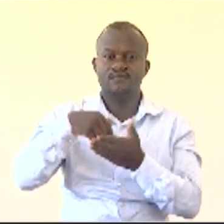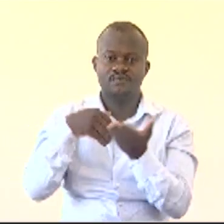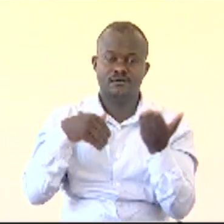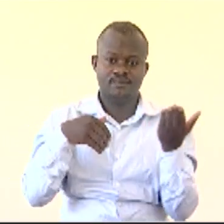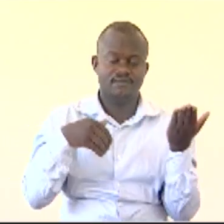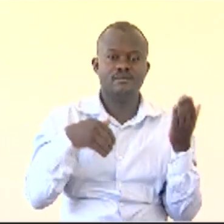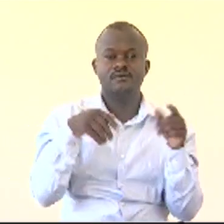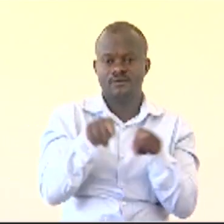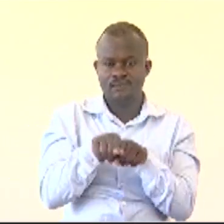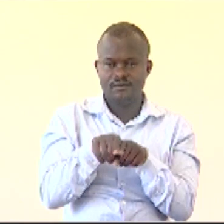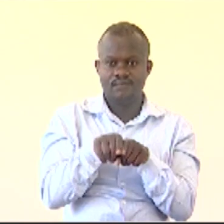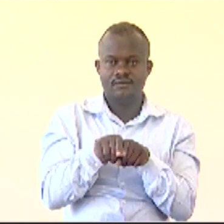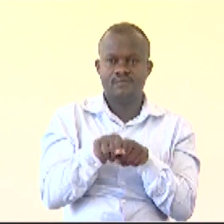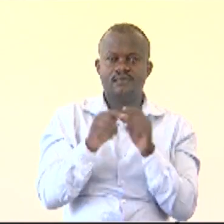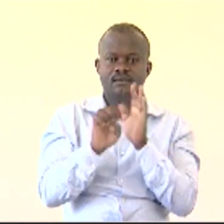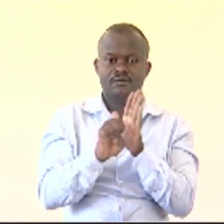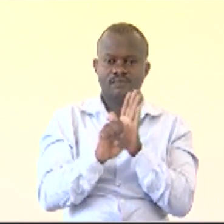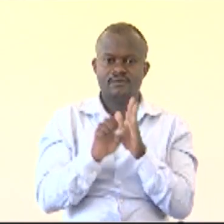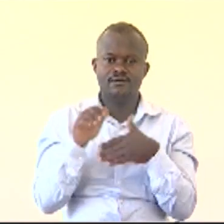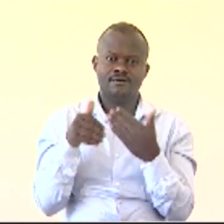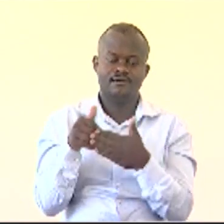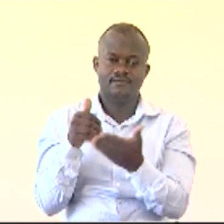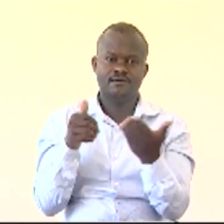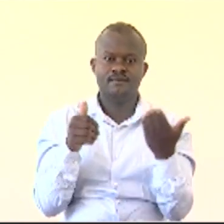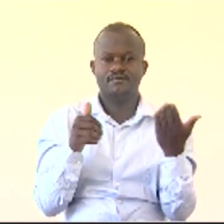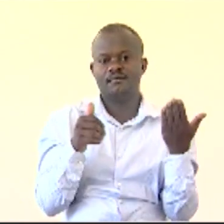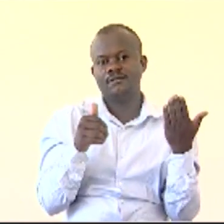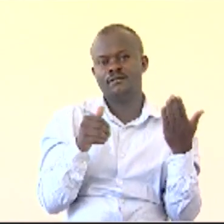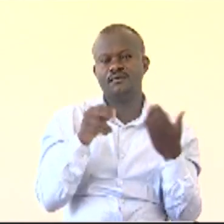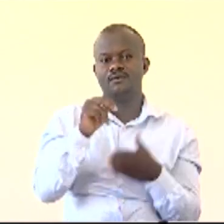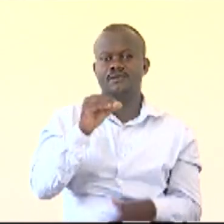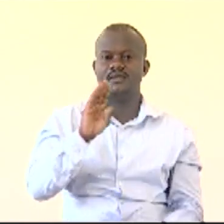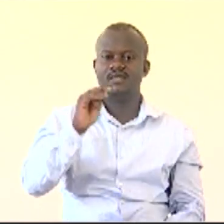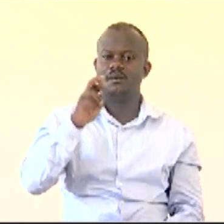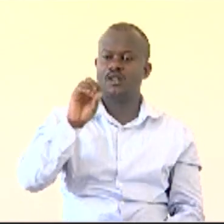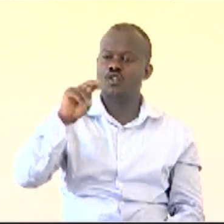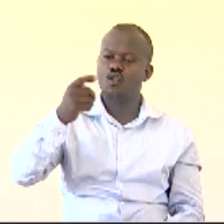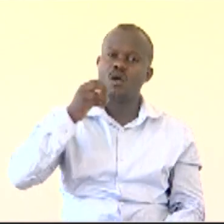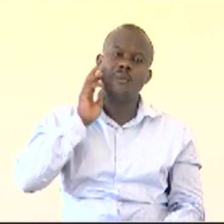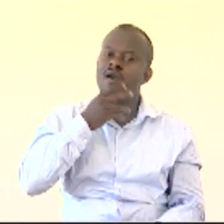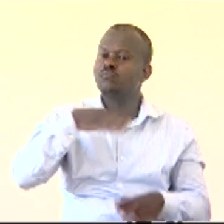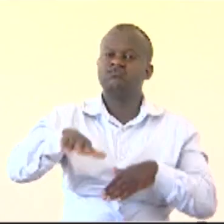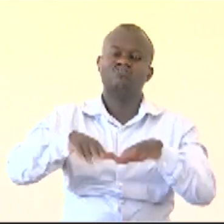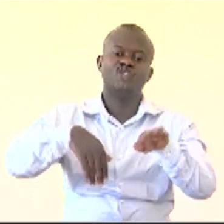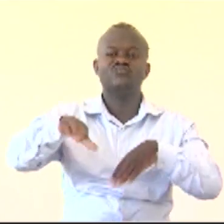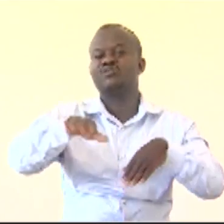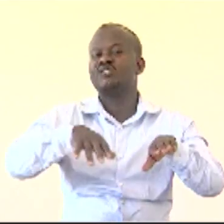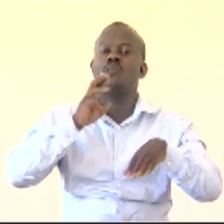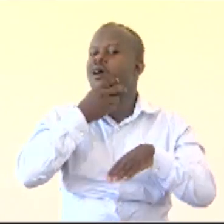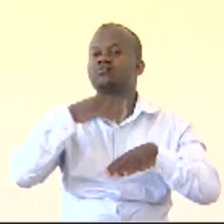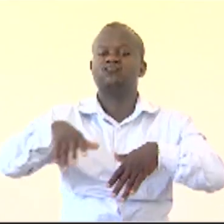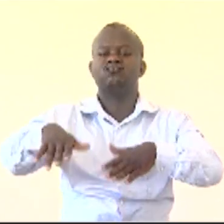a places. Take an example, like Nyabarongo down there in Nyabugogo, where